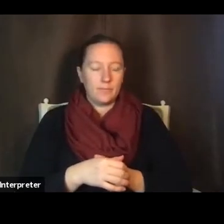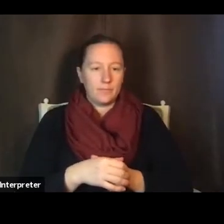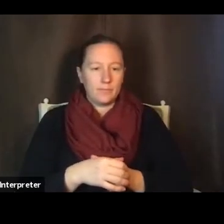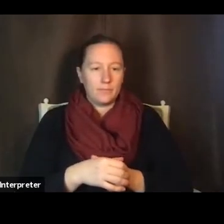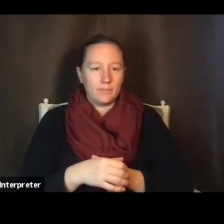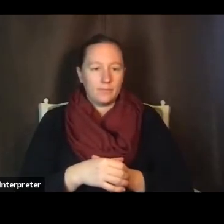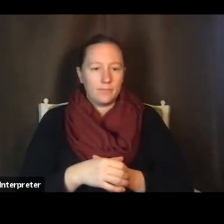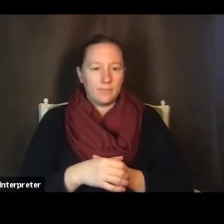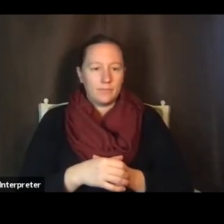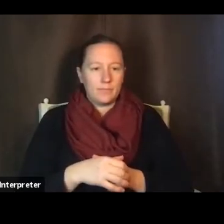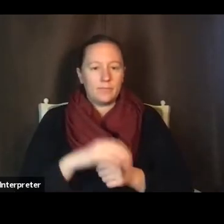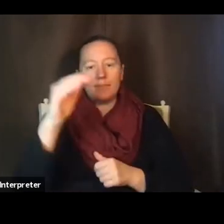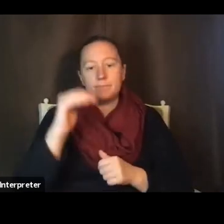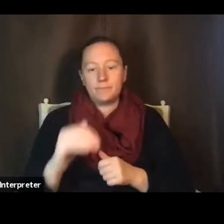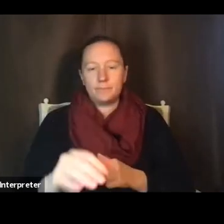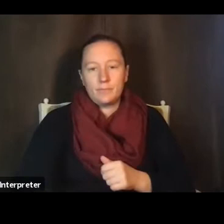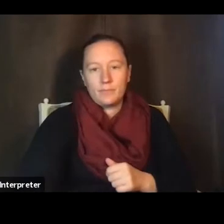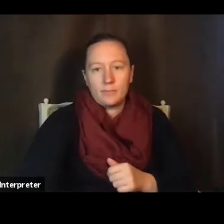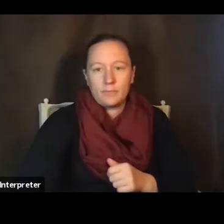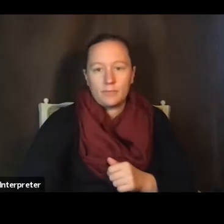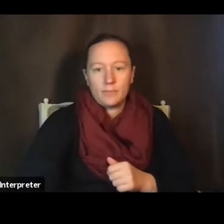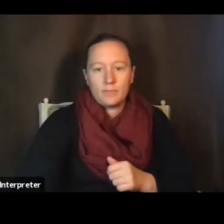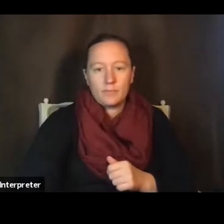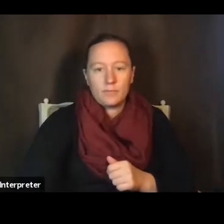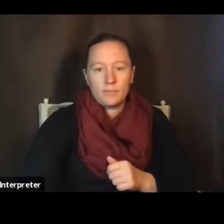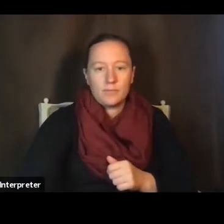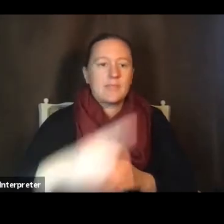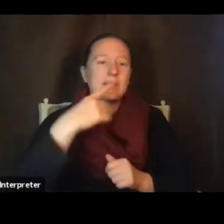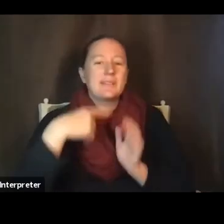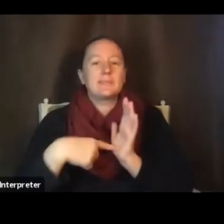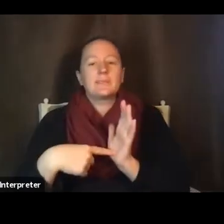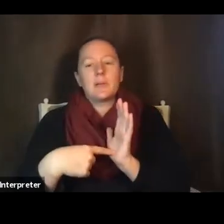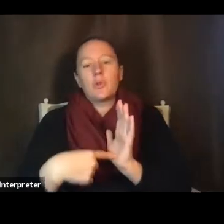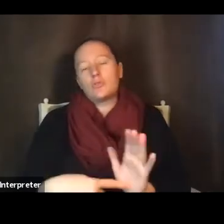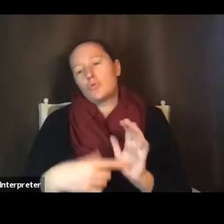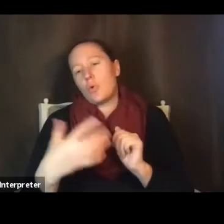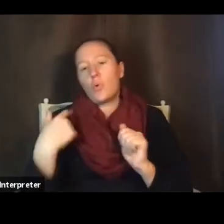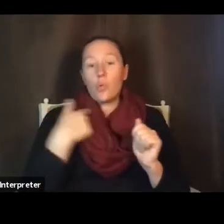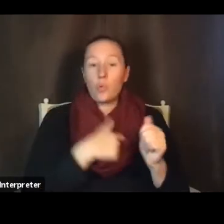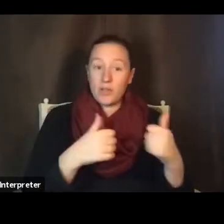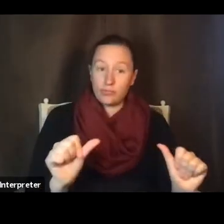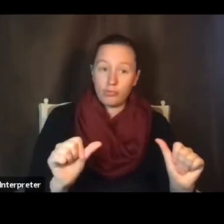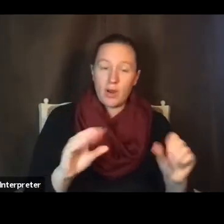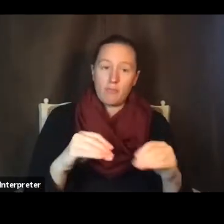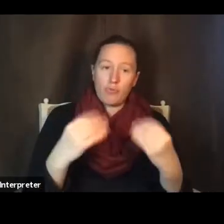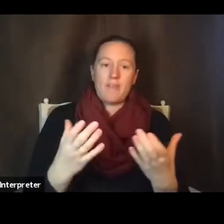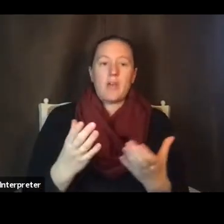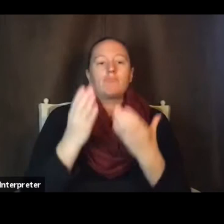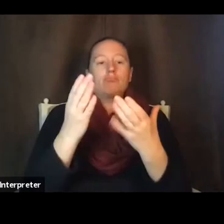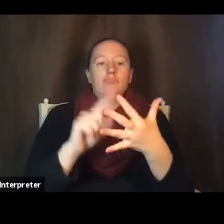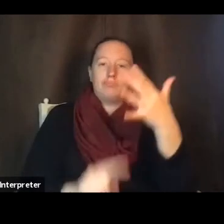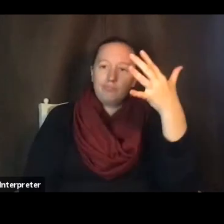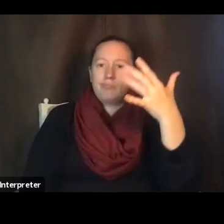So on the next slide, we talk about, this is just really an example to show you that we tried to provide recommendations, as Shannon pointed